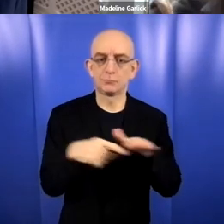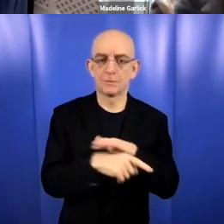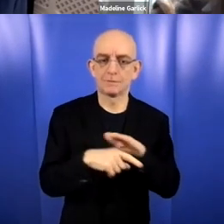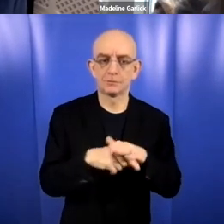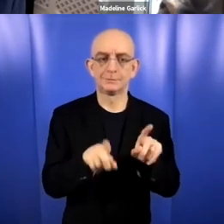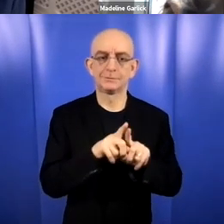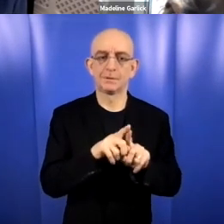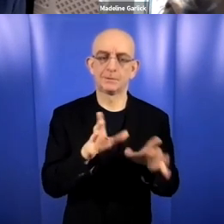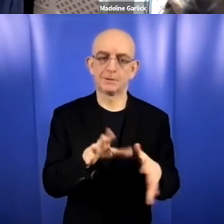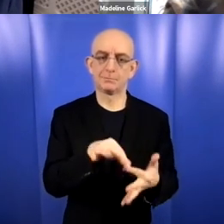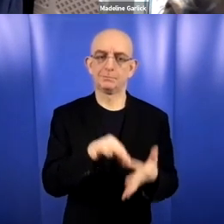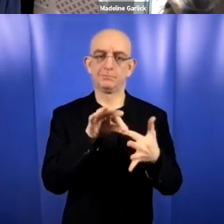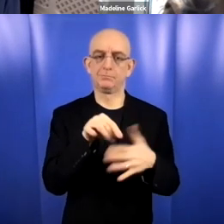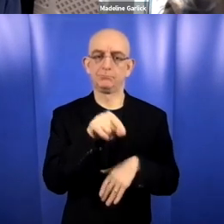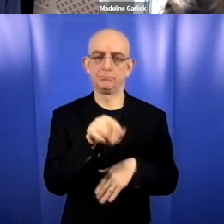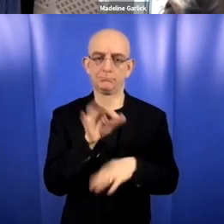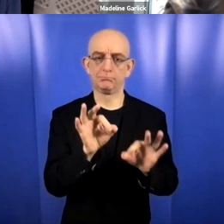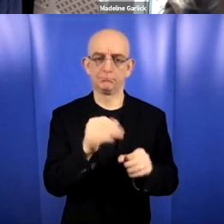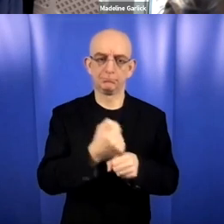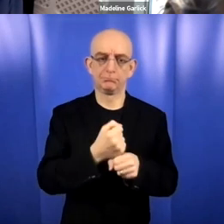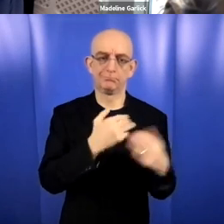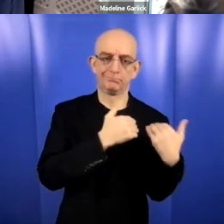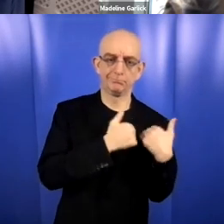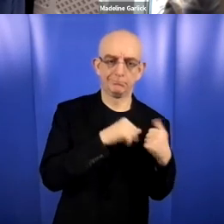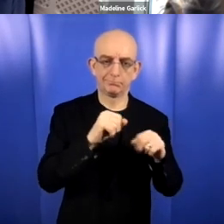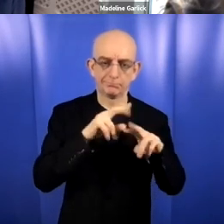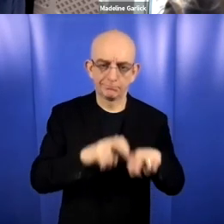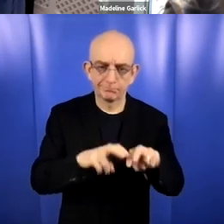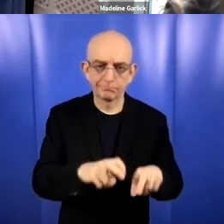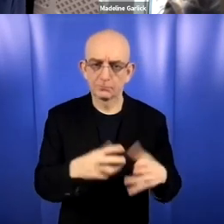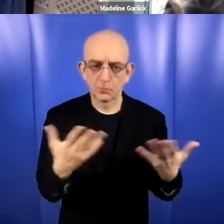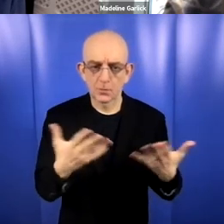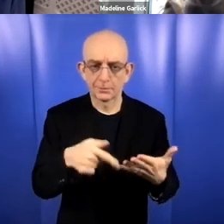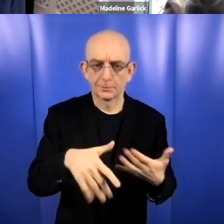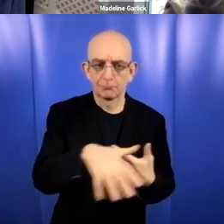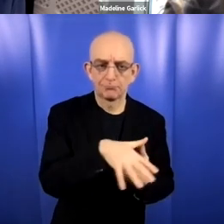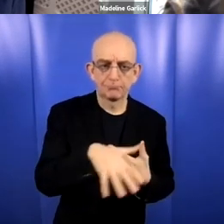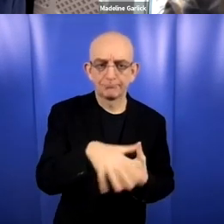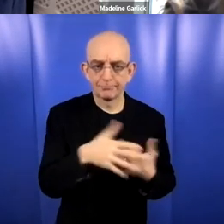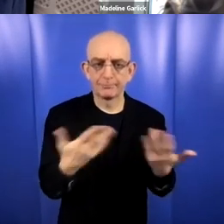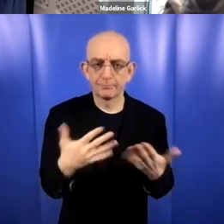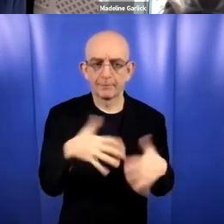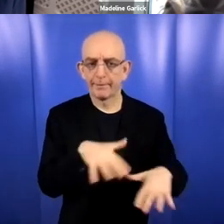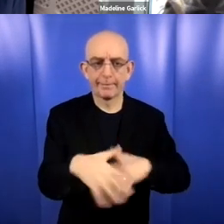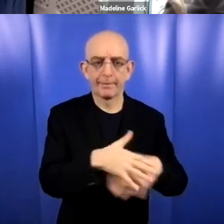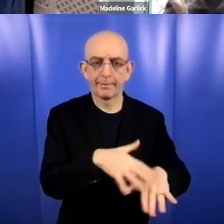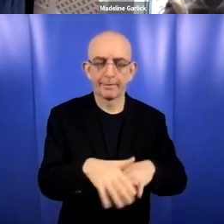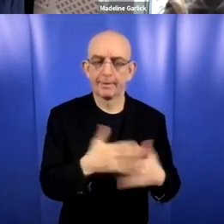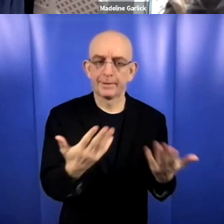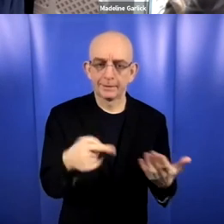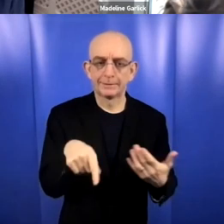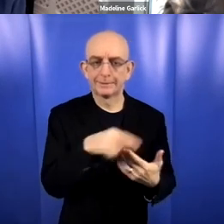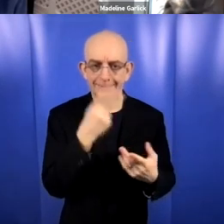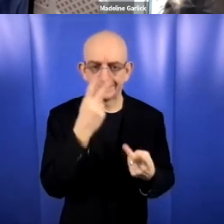still talking about this as a crucial and overarching problem, and that we have needed to adopt a global compact in order to try